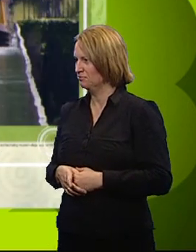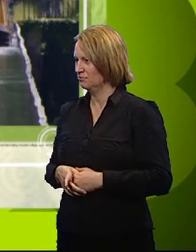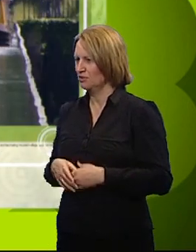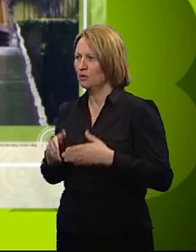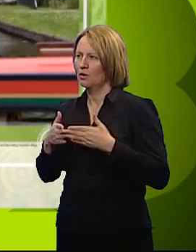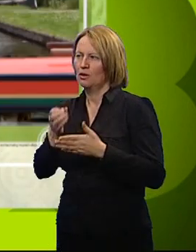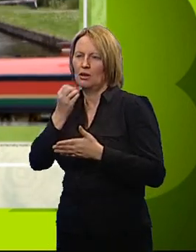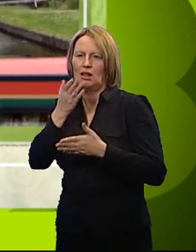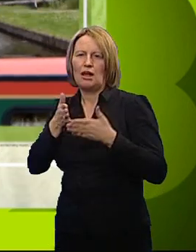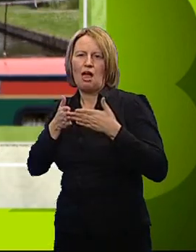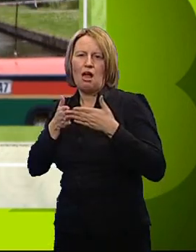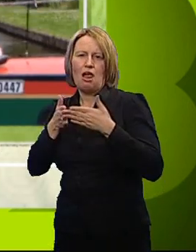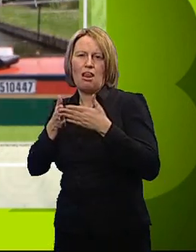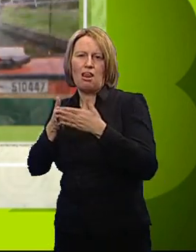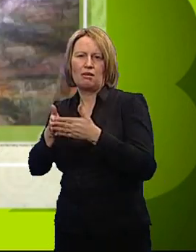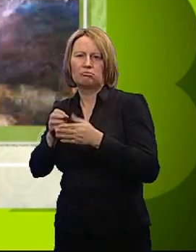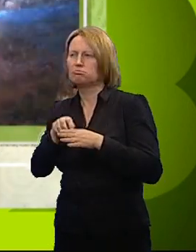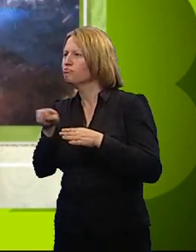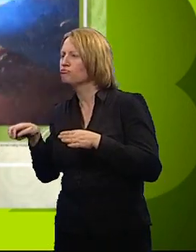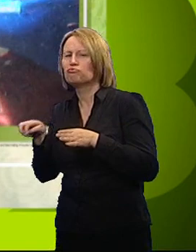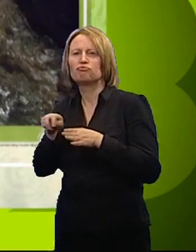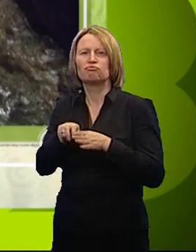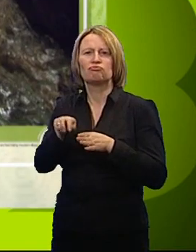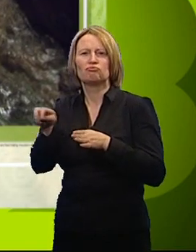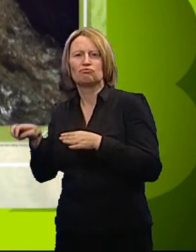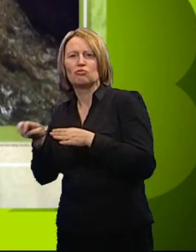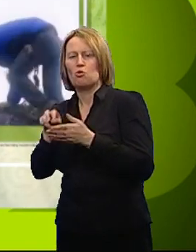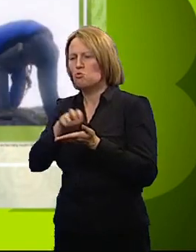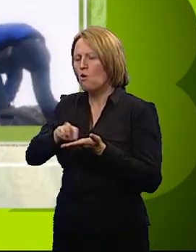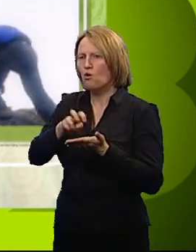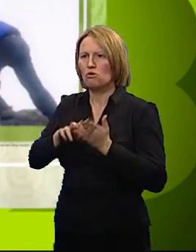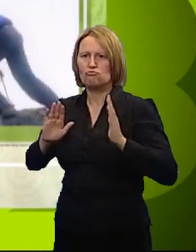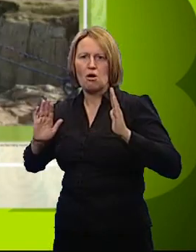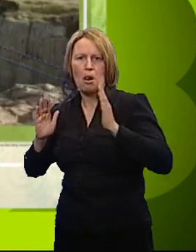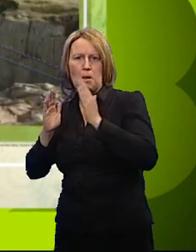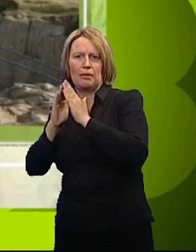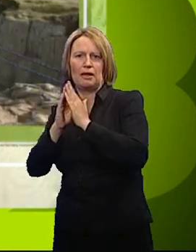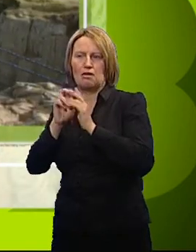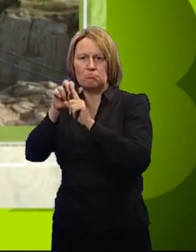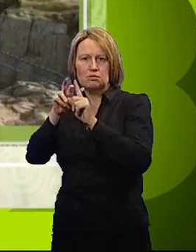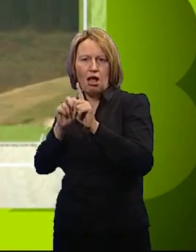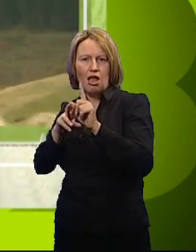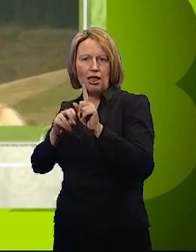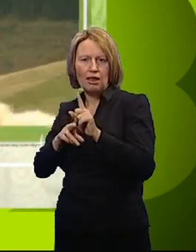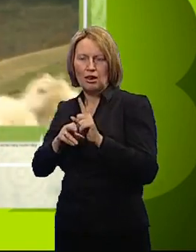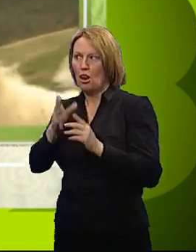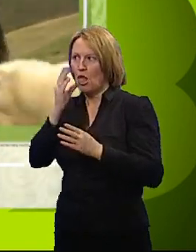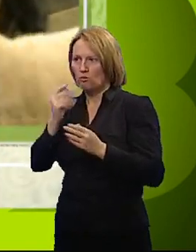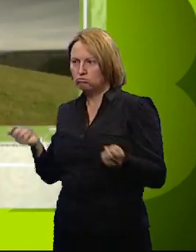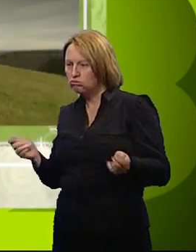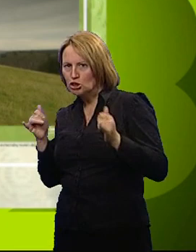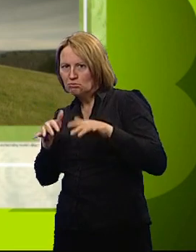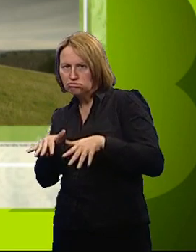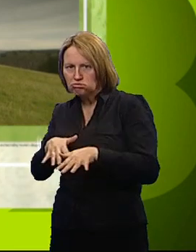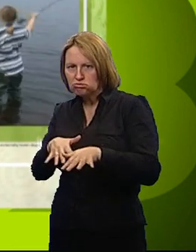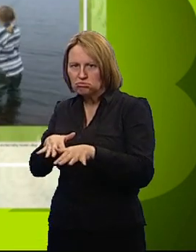this beautiful canal boat and be jumping ashore for some gorge walking, rock climbing and abseiling. You'll also learn how